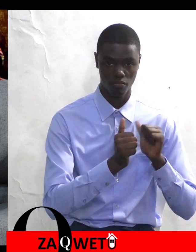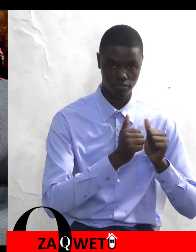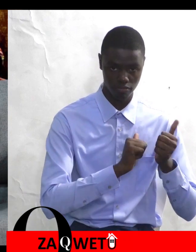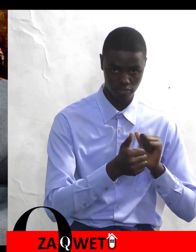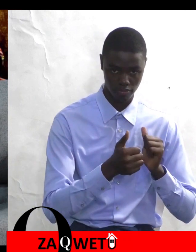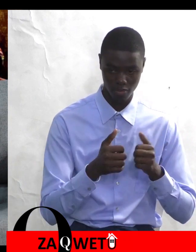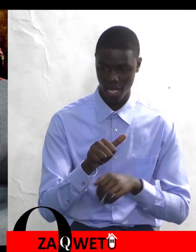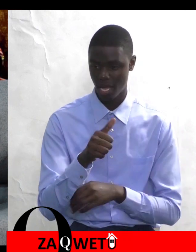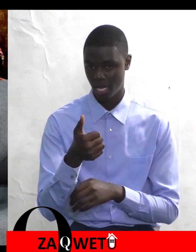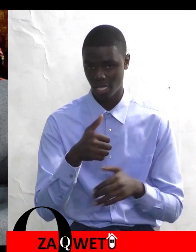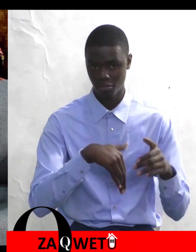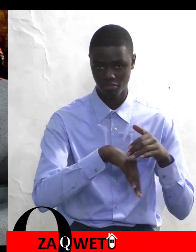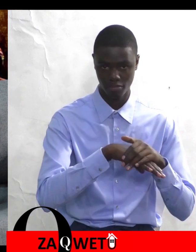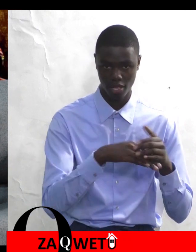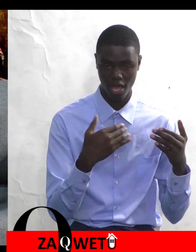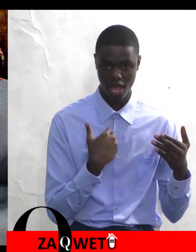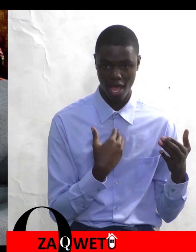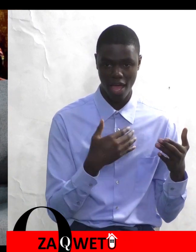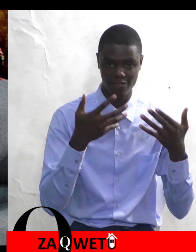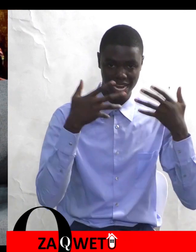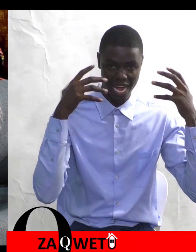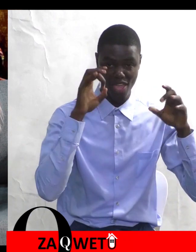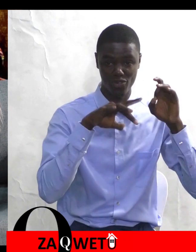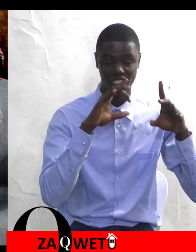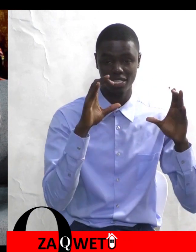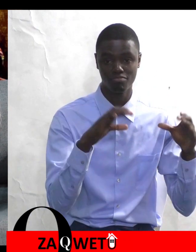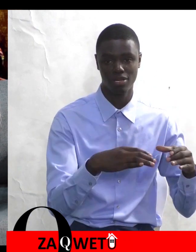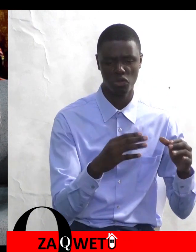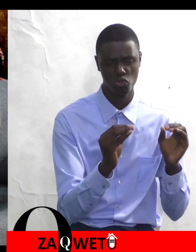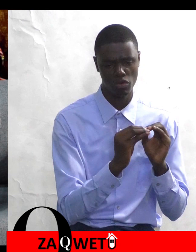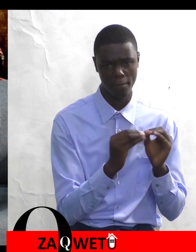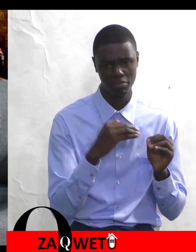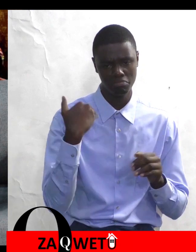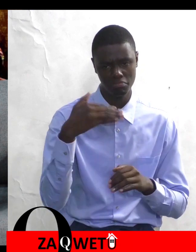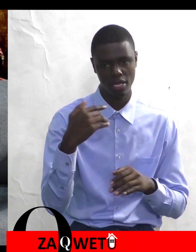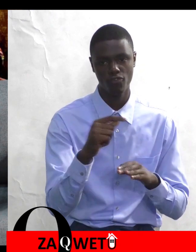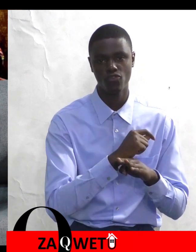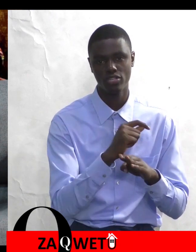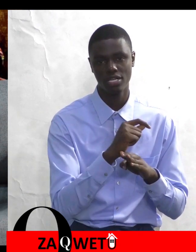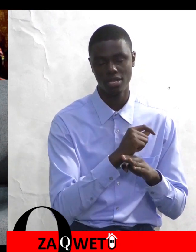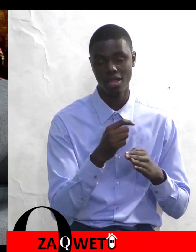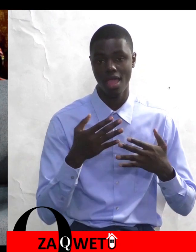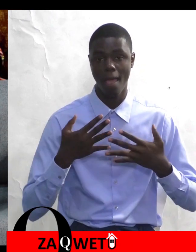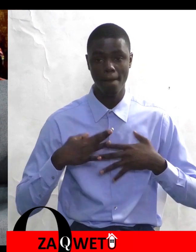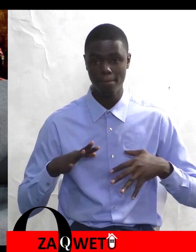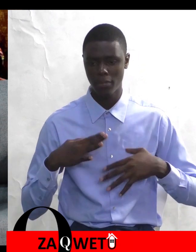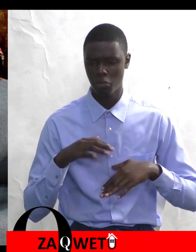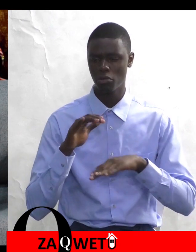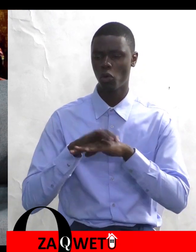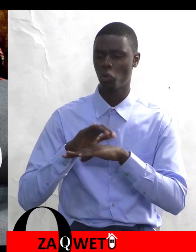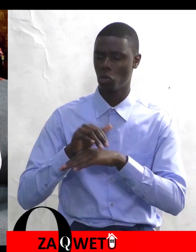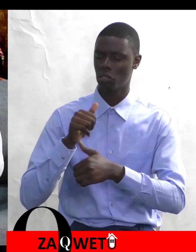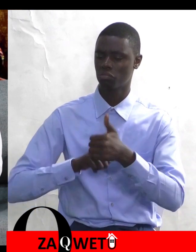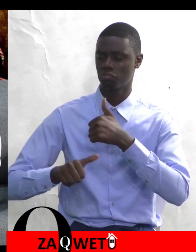have people who are in sports, those who play football, or Papa Lion Stars Football Club. We meet every time for